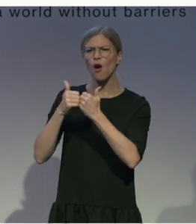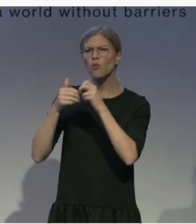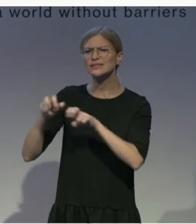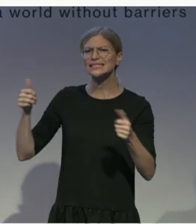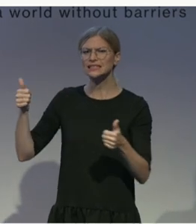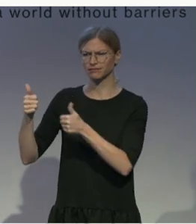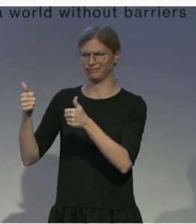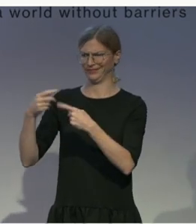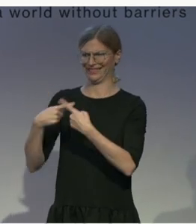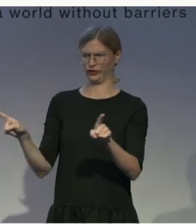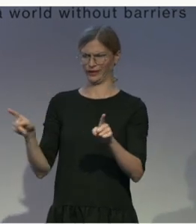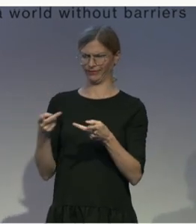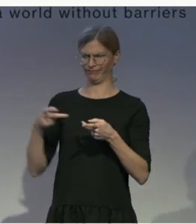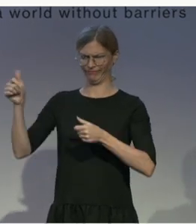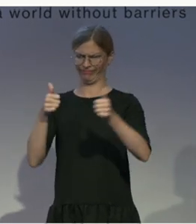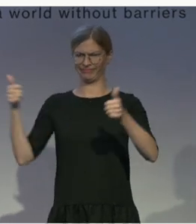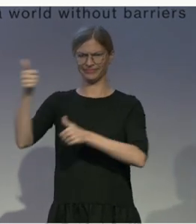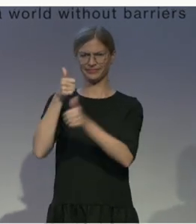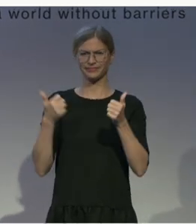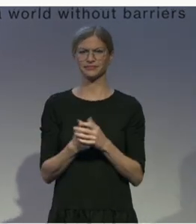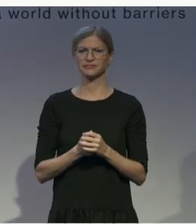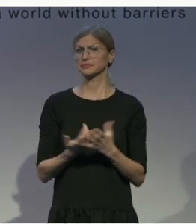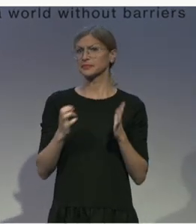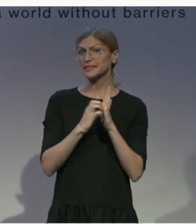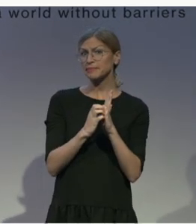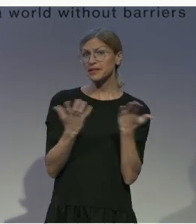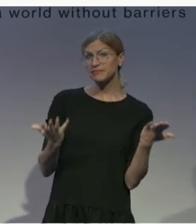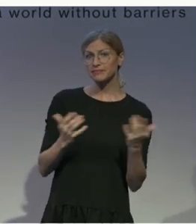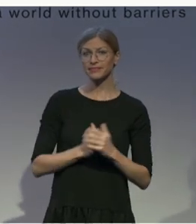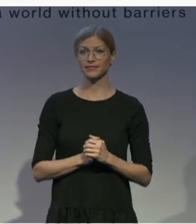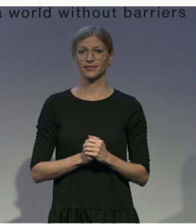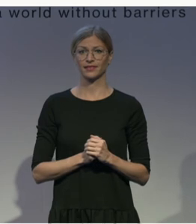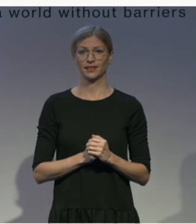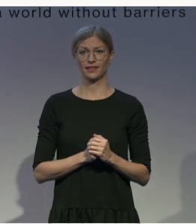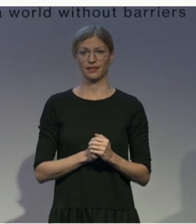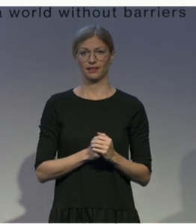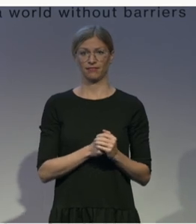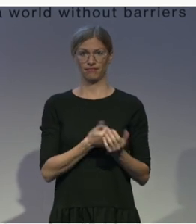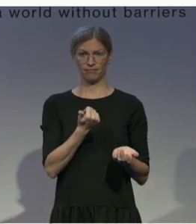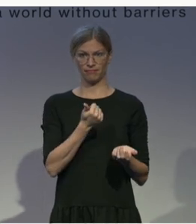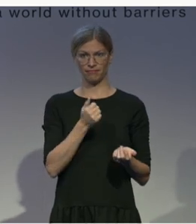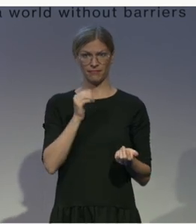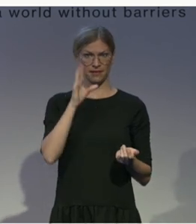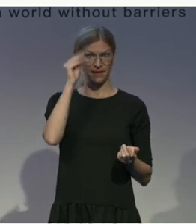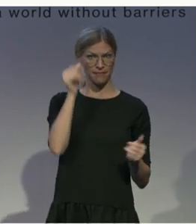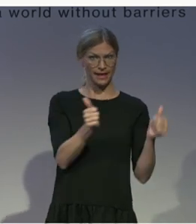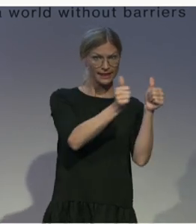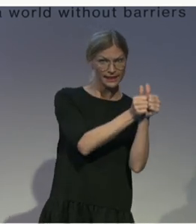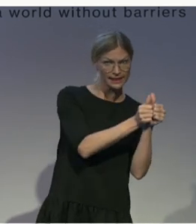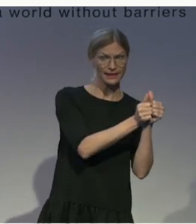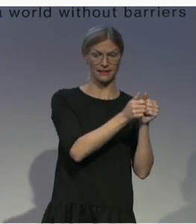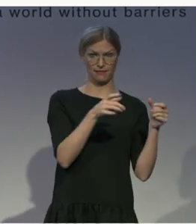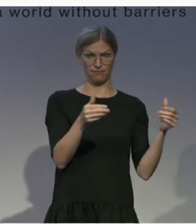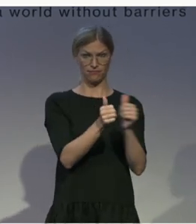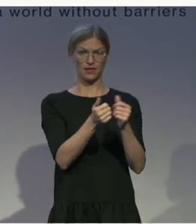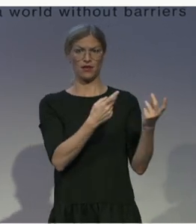of LGBT community in certain circumstances, and there would be 50-member expert panel with no